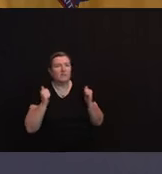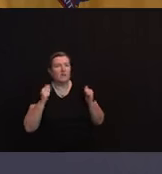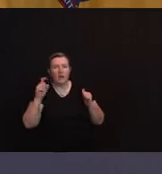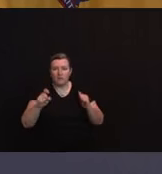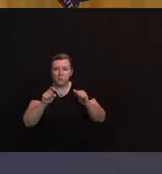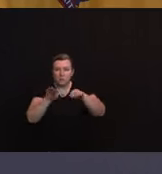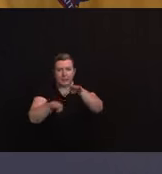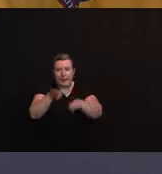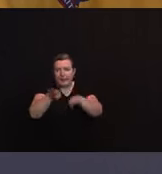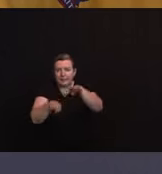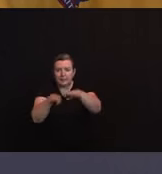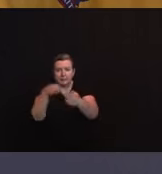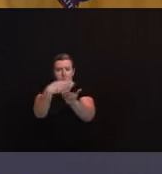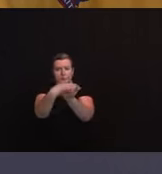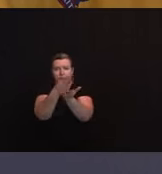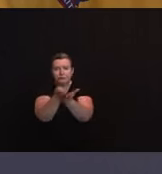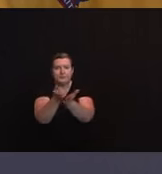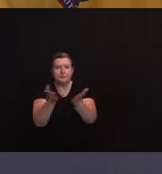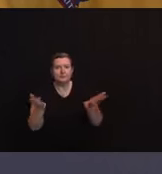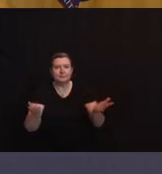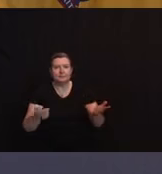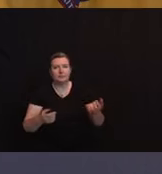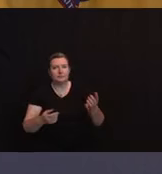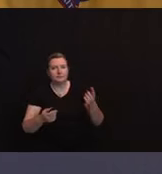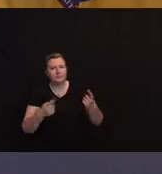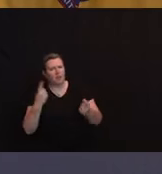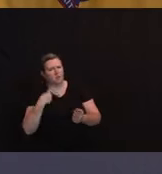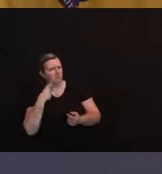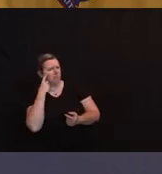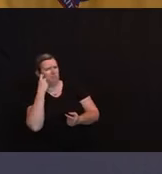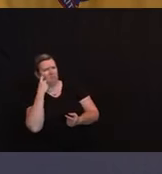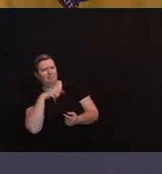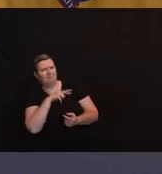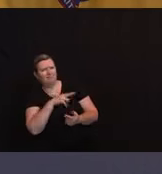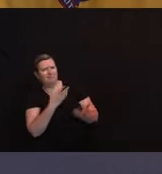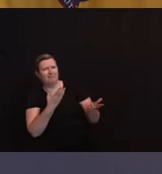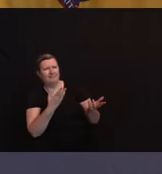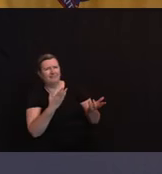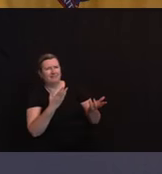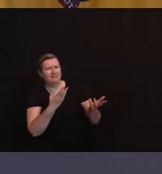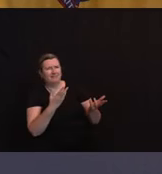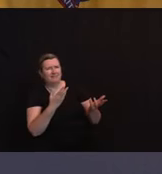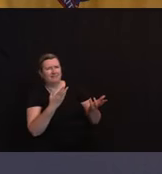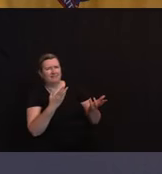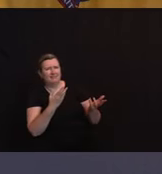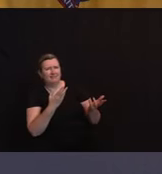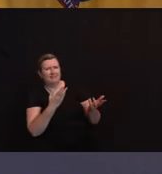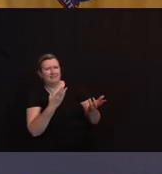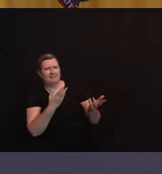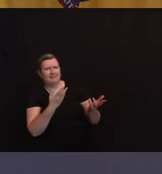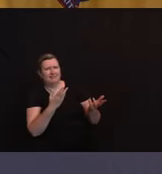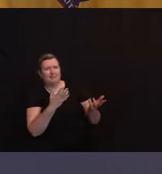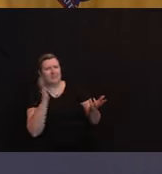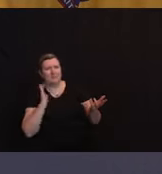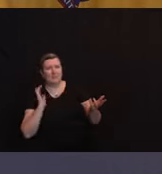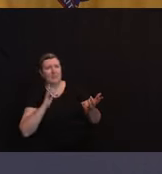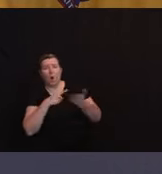that I've been skeptical of McConnell. And even in the first several rounds, they got to where they got